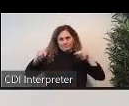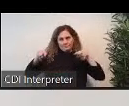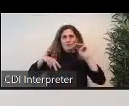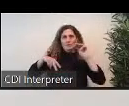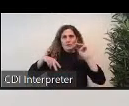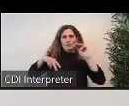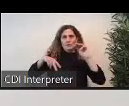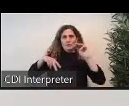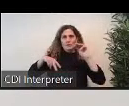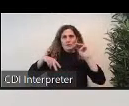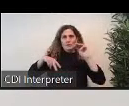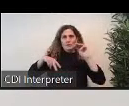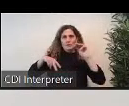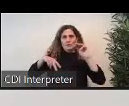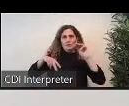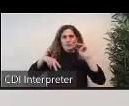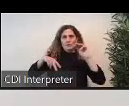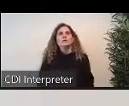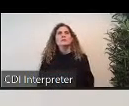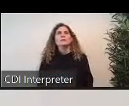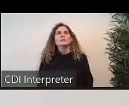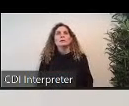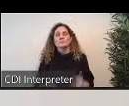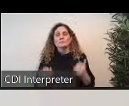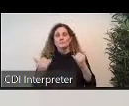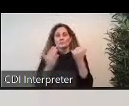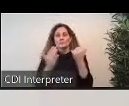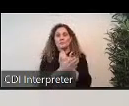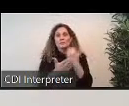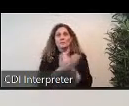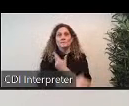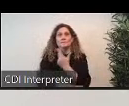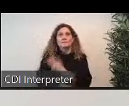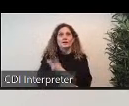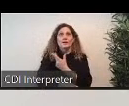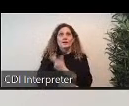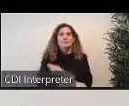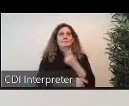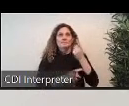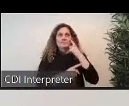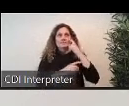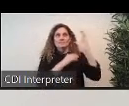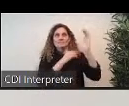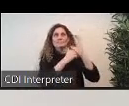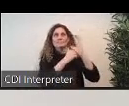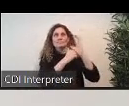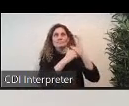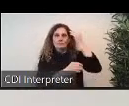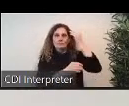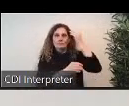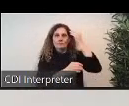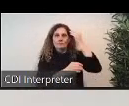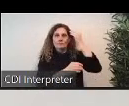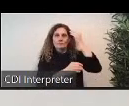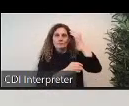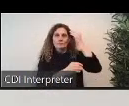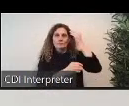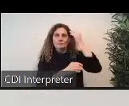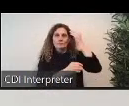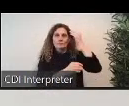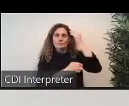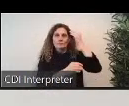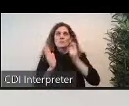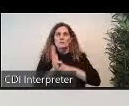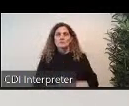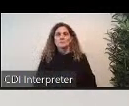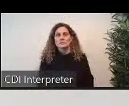new vaccine data for Milwaukee County from the state yesterday, and a few key items are certainly worth noting. We've seen a steady